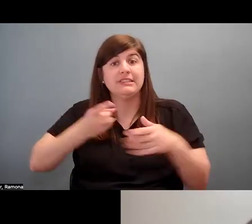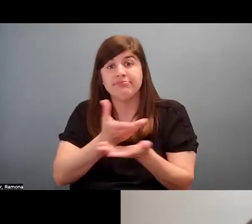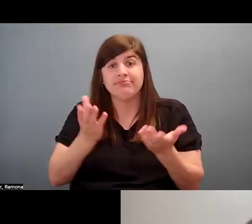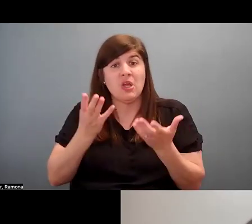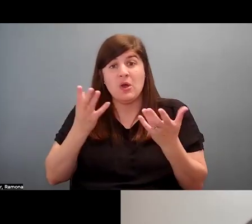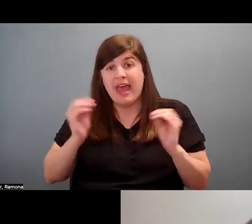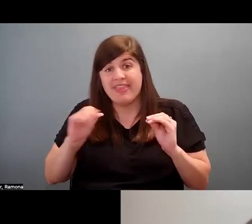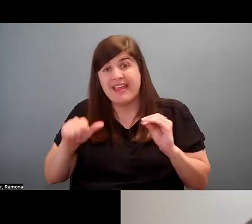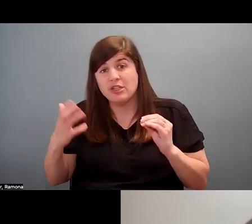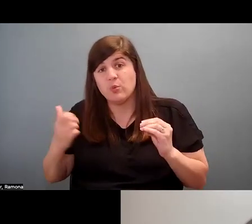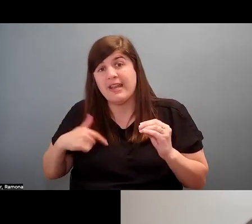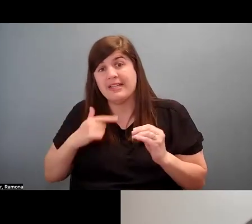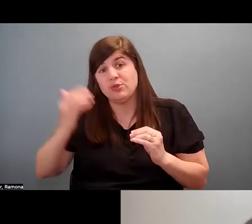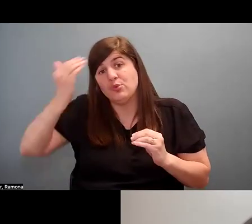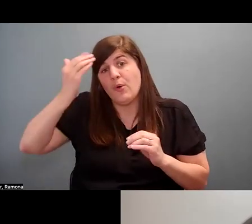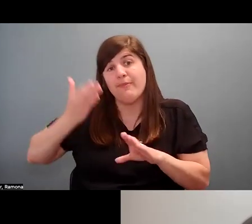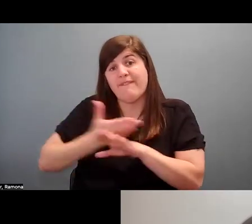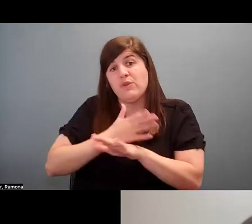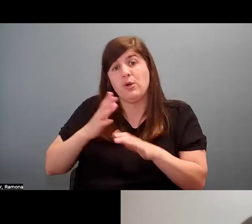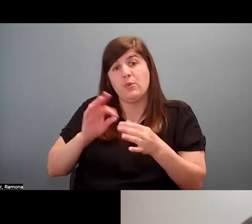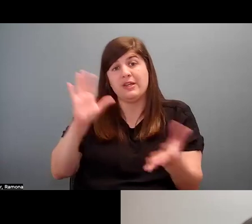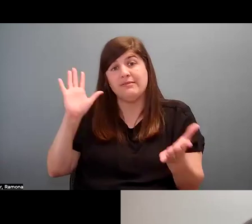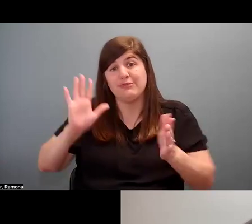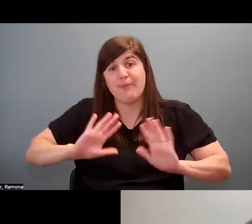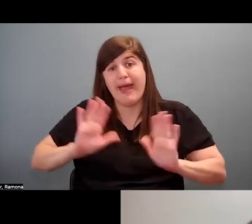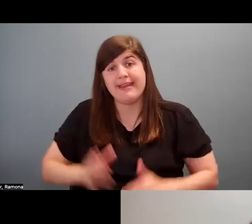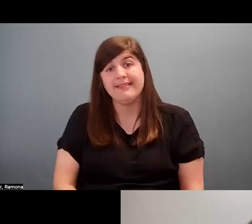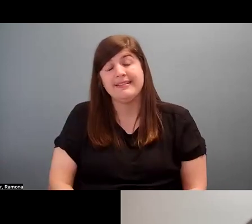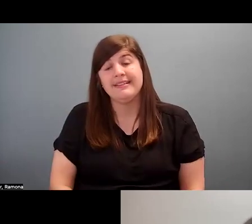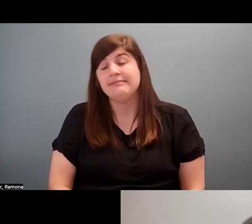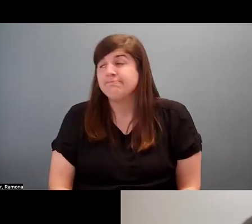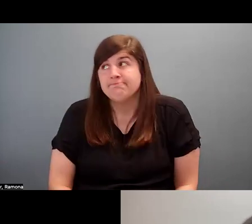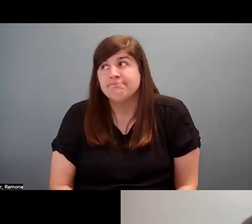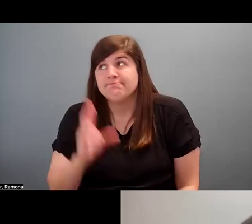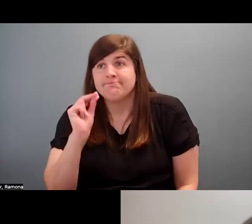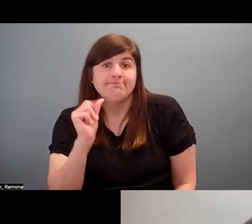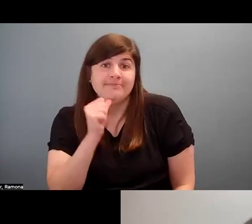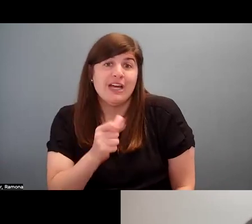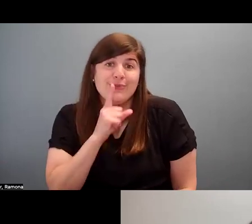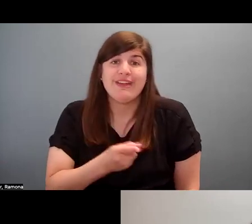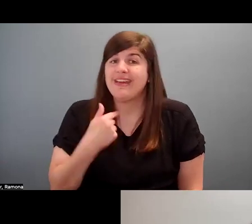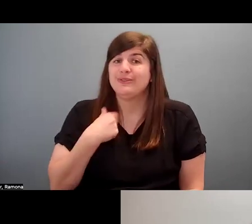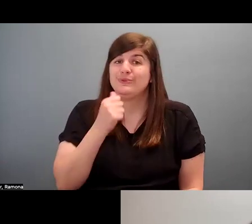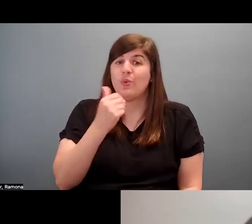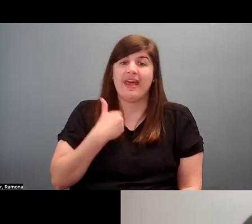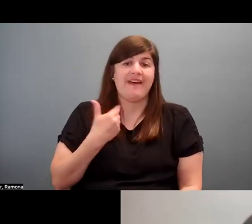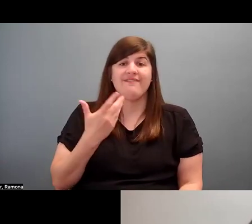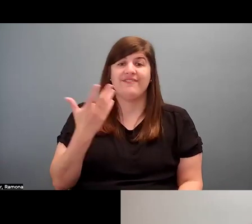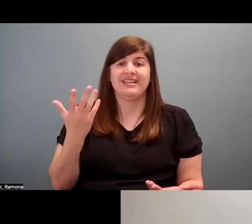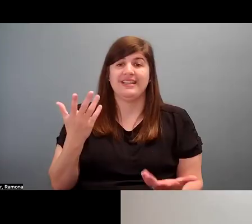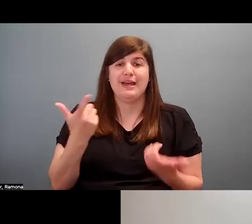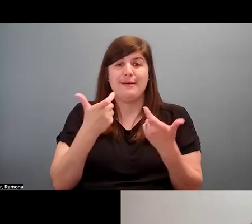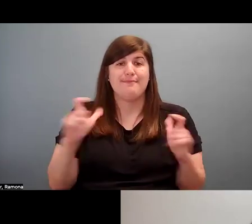want us to be aware of before we say goodbye? Um, Not really, I don't think. I don't have Cool. sort of a